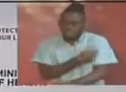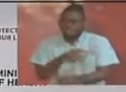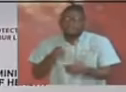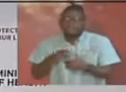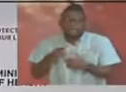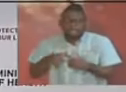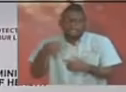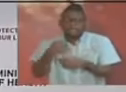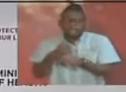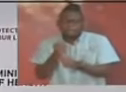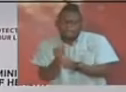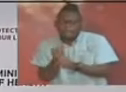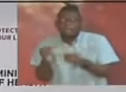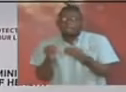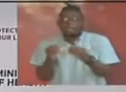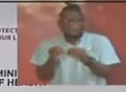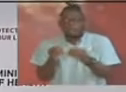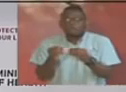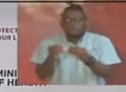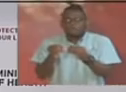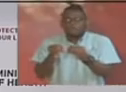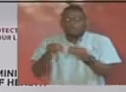to questions from Newsday, please.